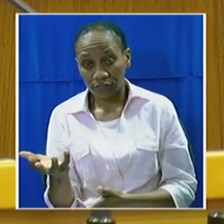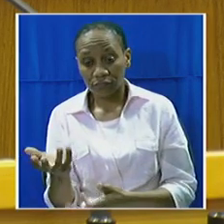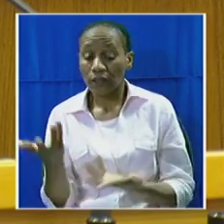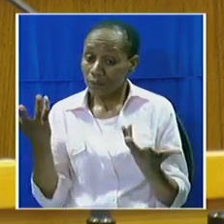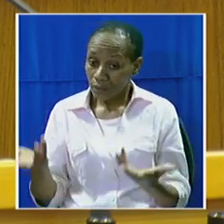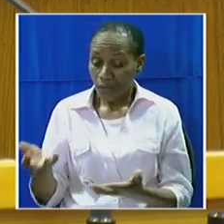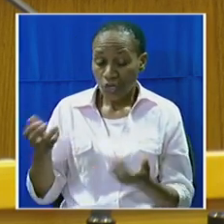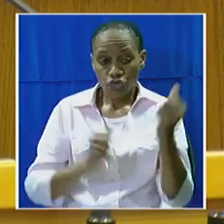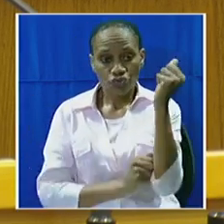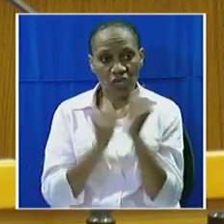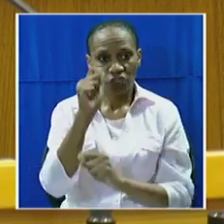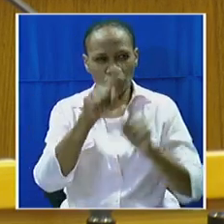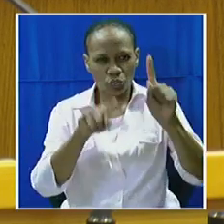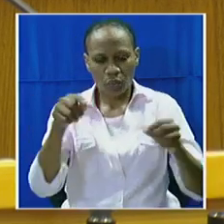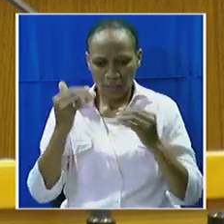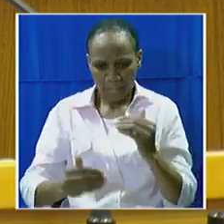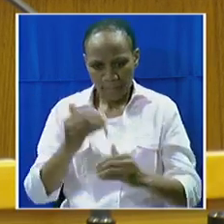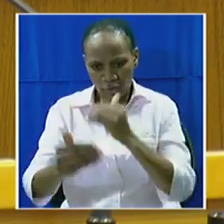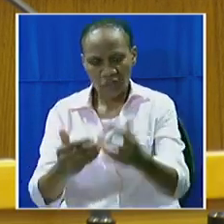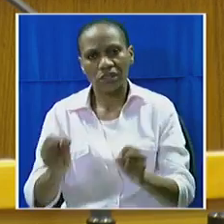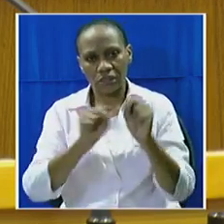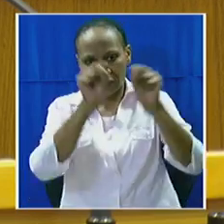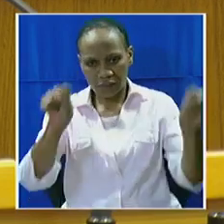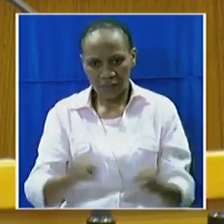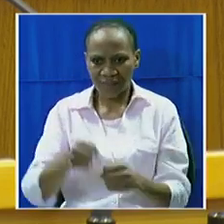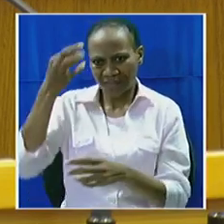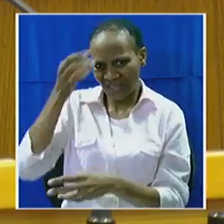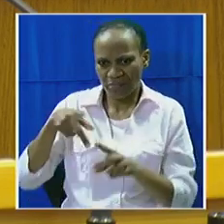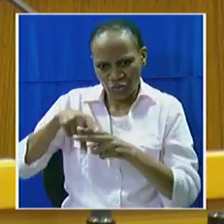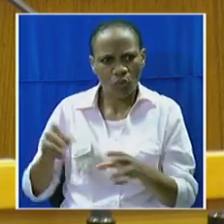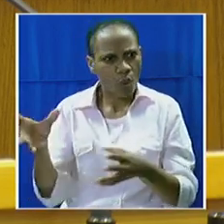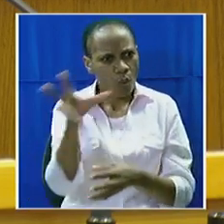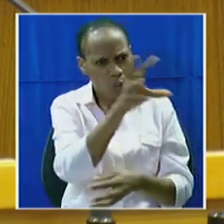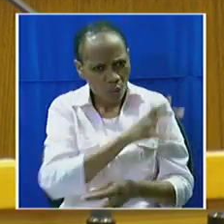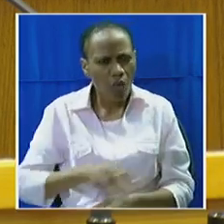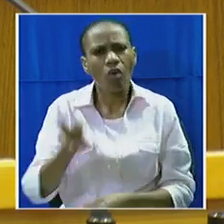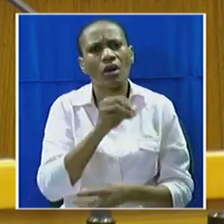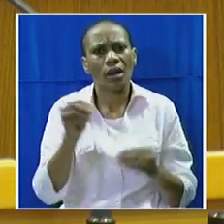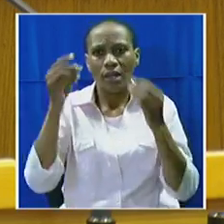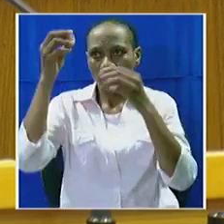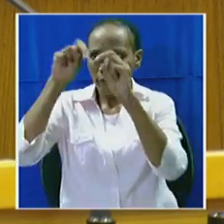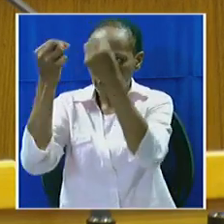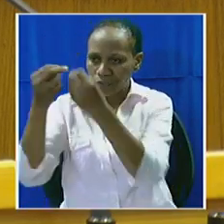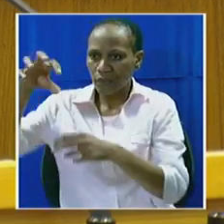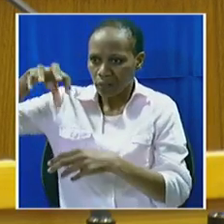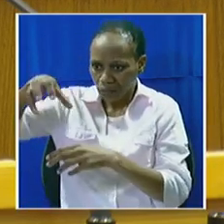capability of structures and processes and systems, as well as government instruments at